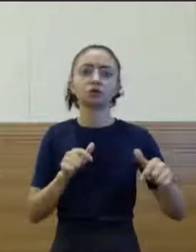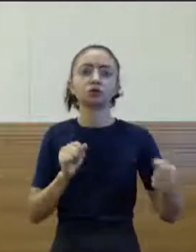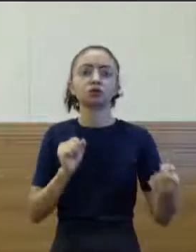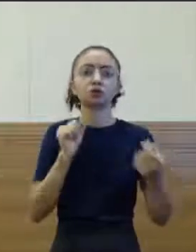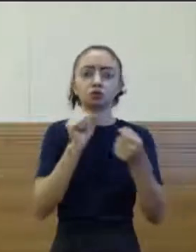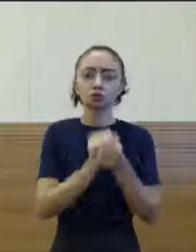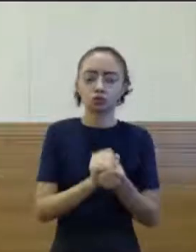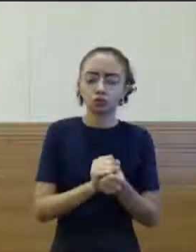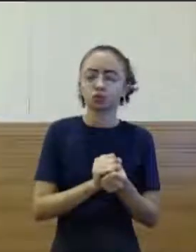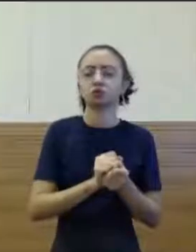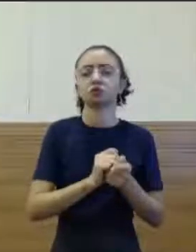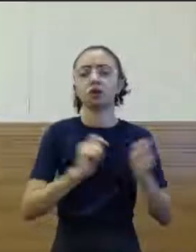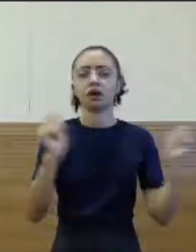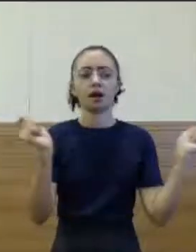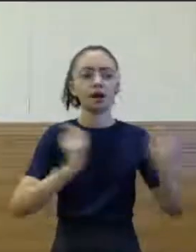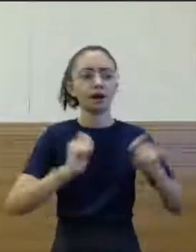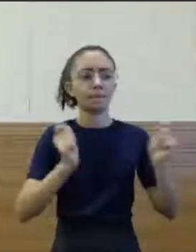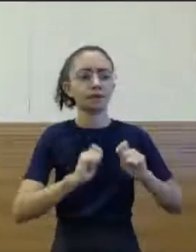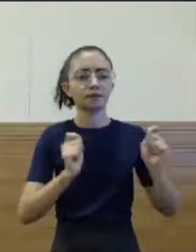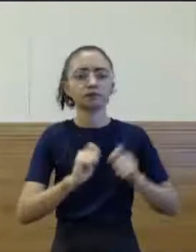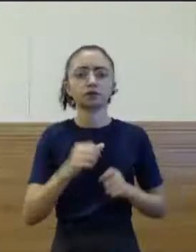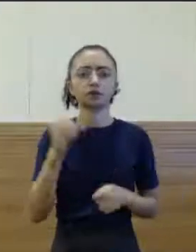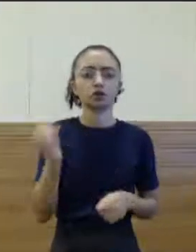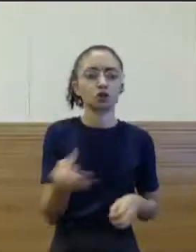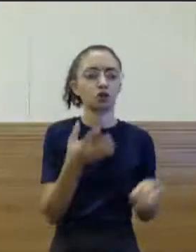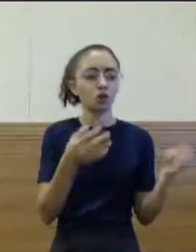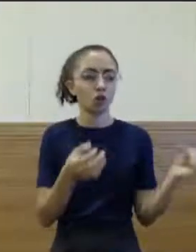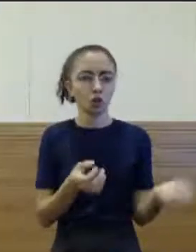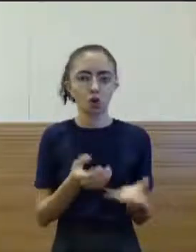capacity that would